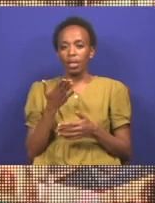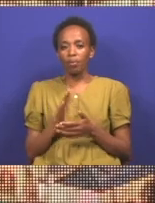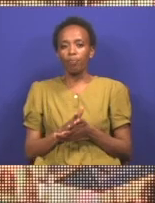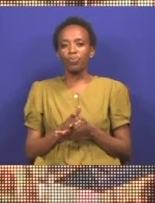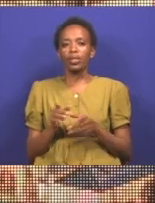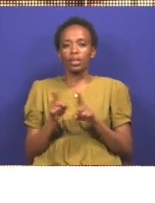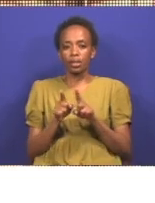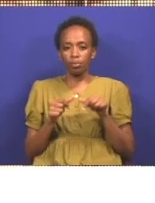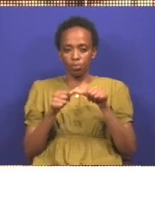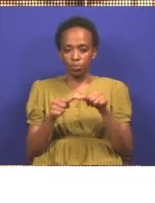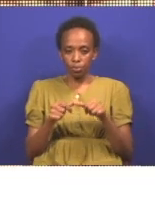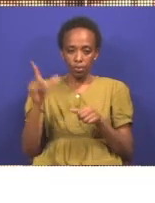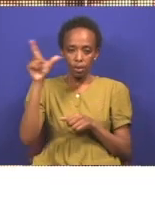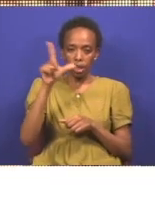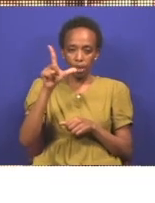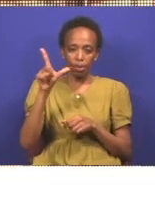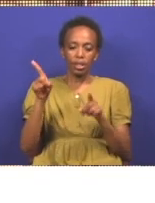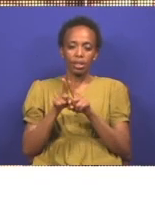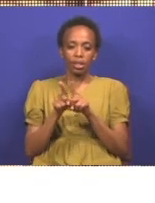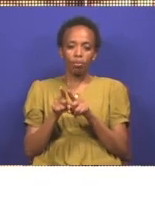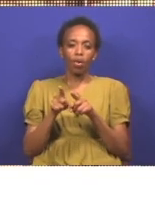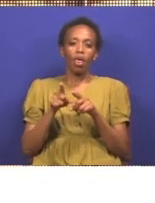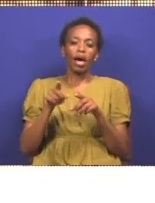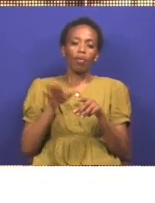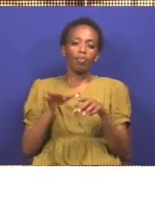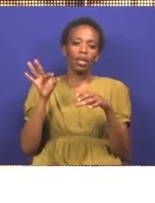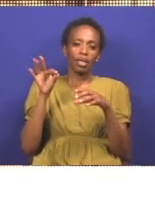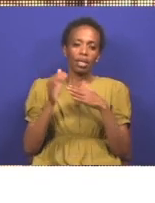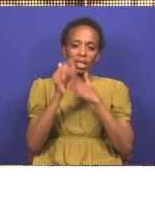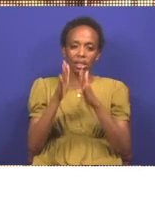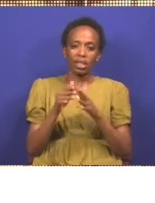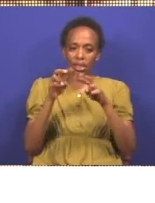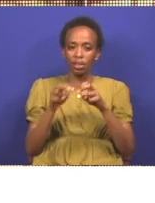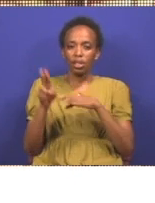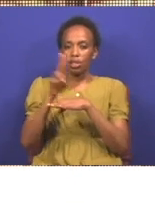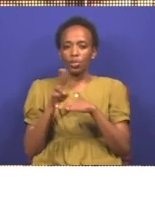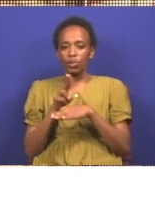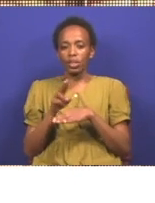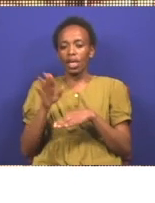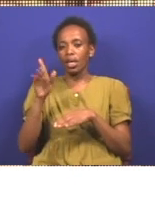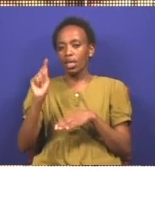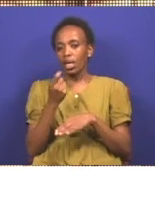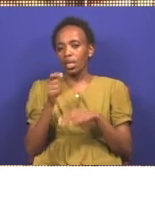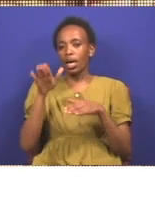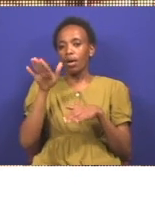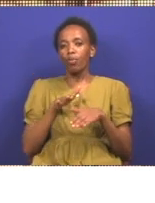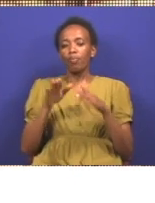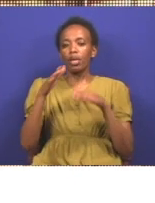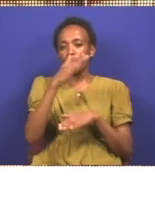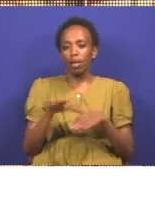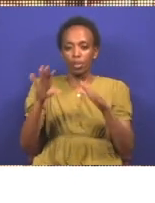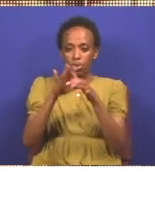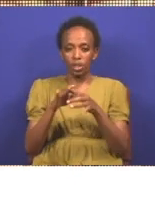Now, staying on in Laikipia County, elected women leaders are seeking to use the Kenya Women Parliamentary Association,